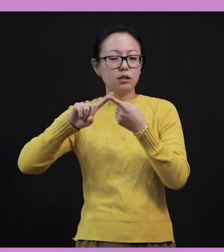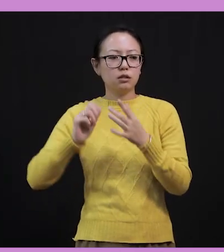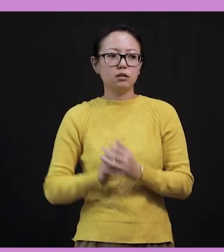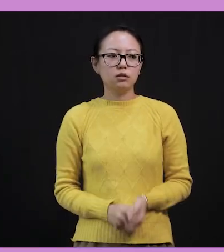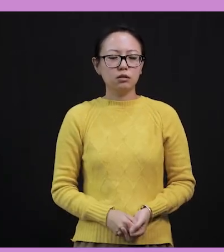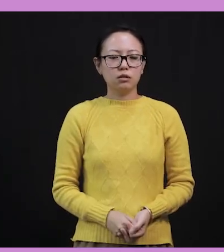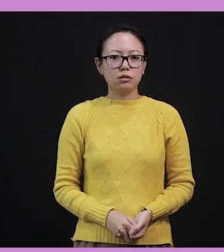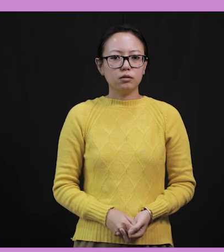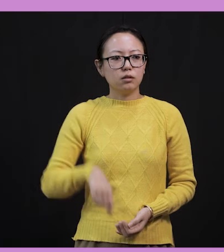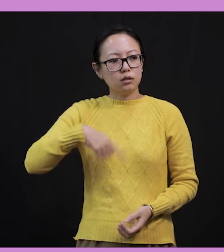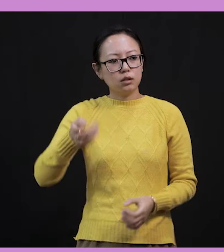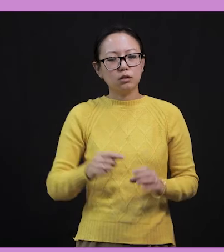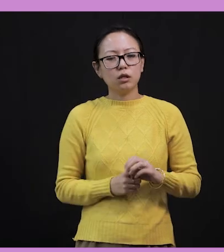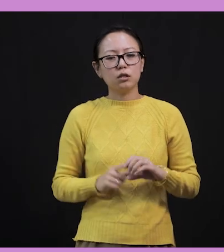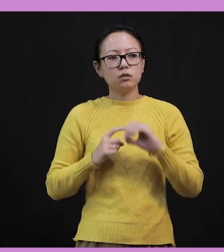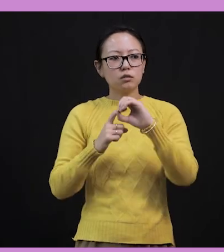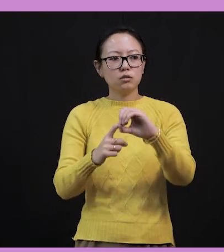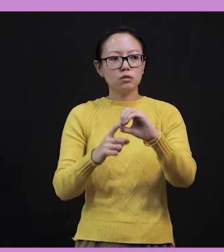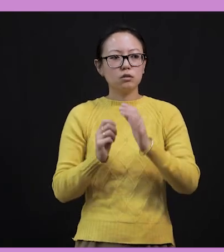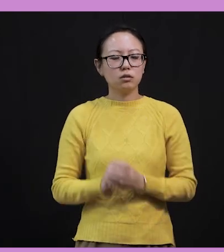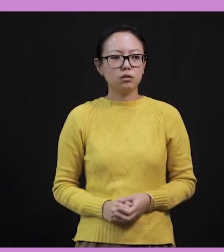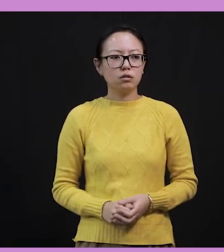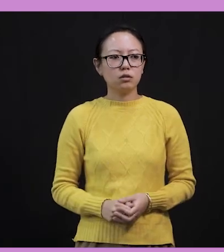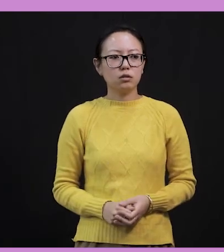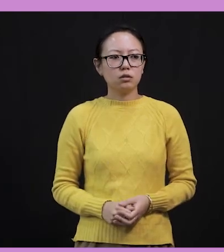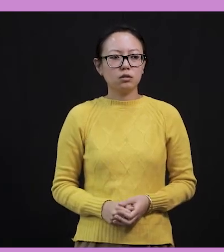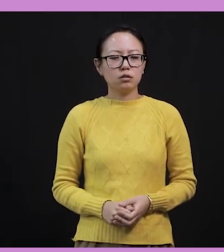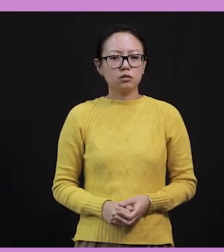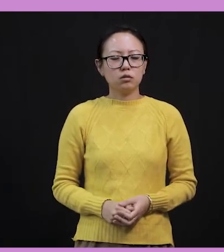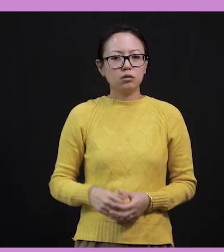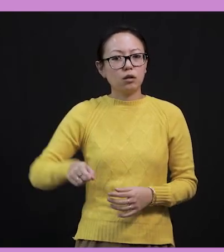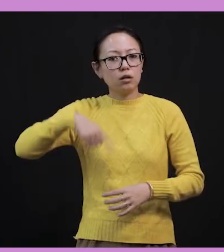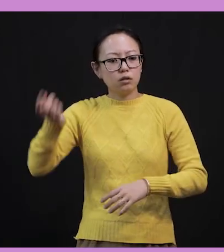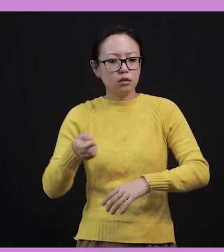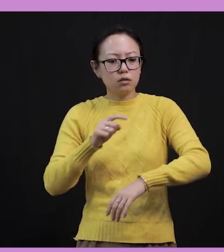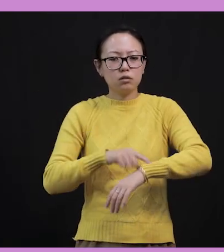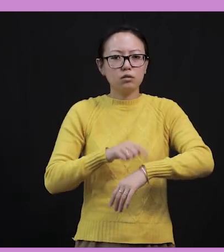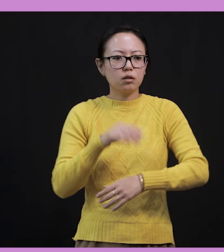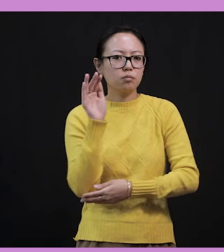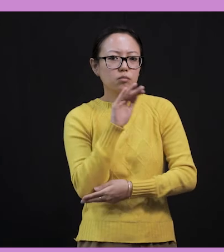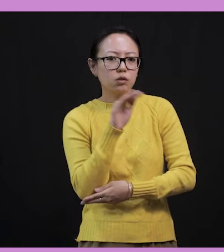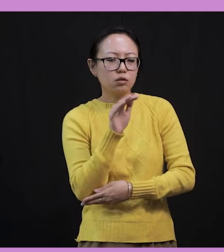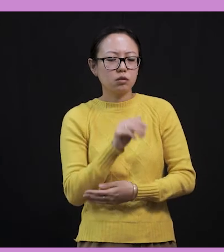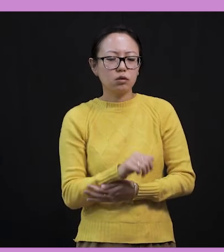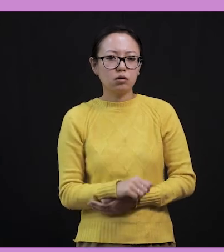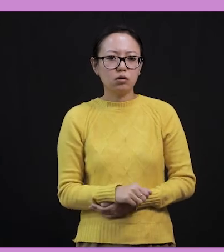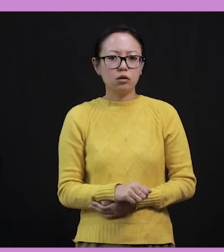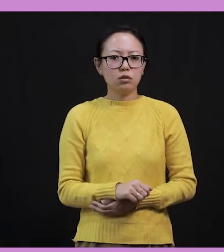one. What makes the child comfortable the next time he sees the garden